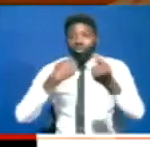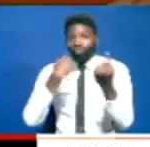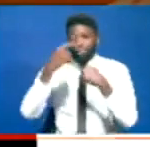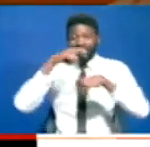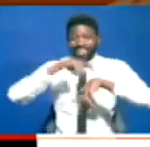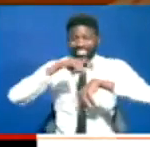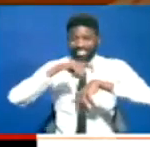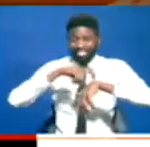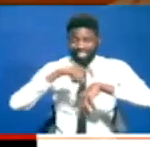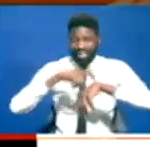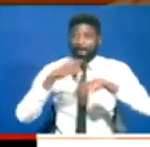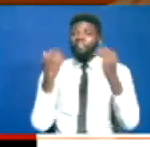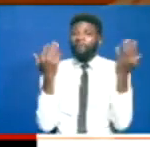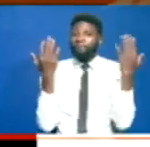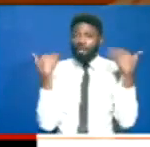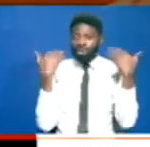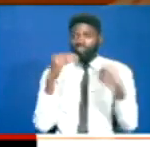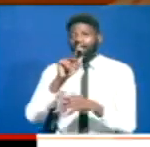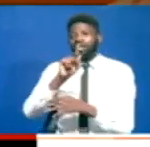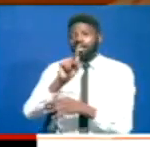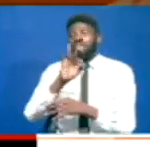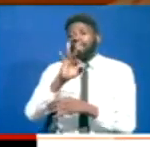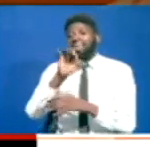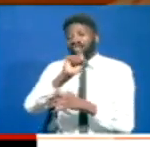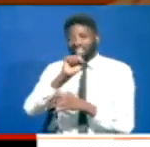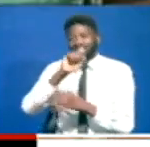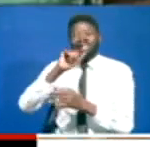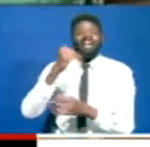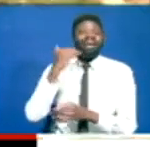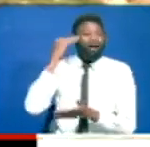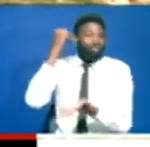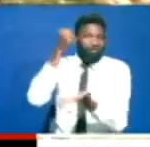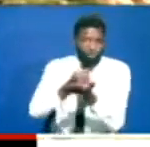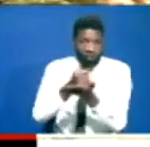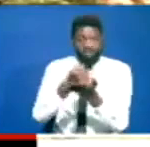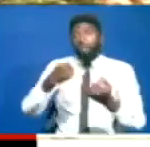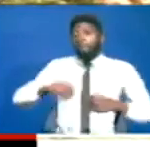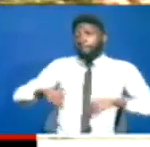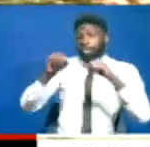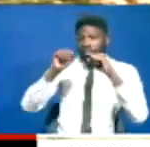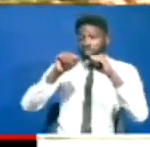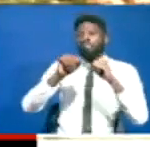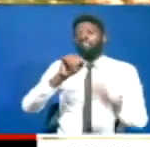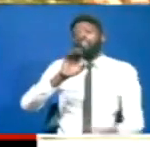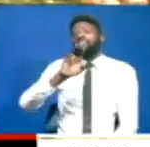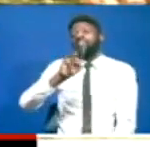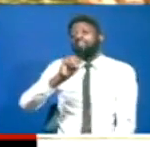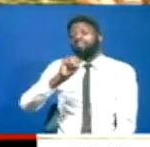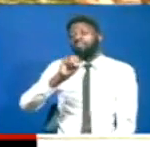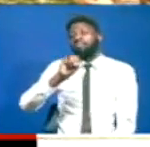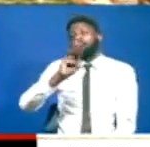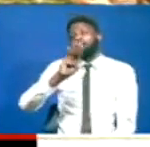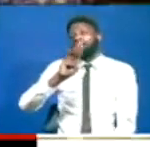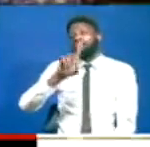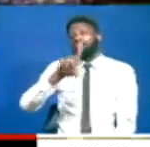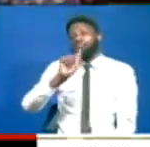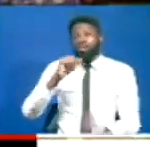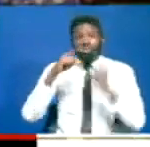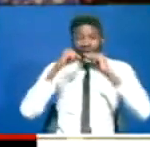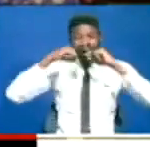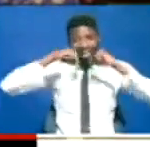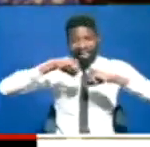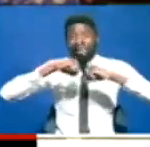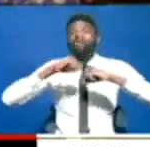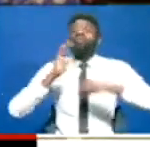KFS headquarters, National Deputy Conservator Beatrice Mbula said the agreement will empower the association in carrying out